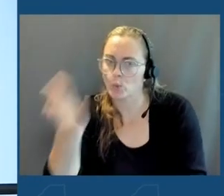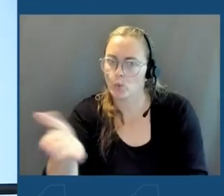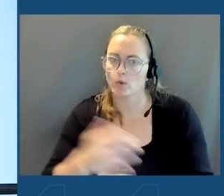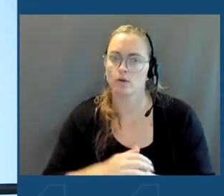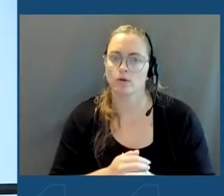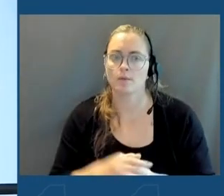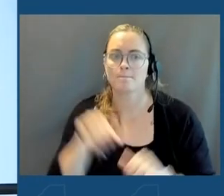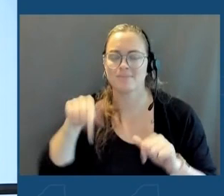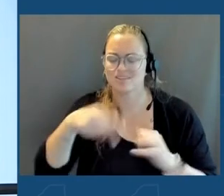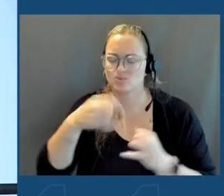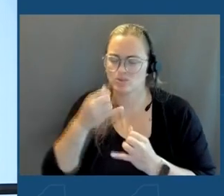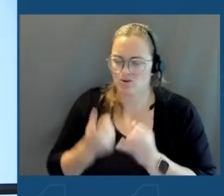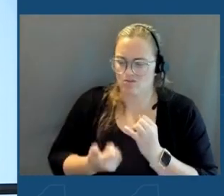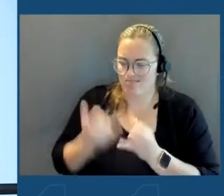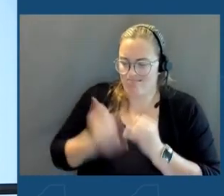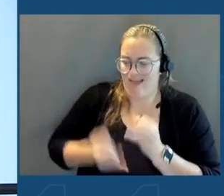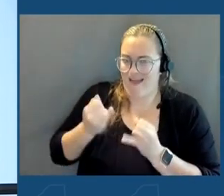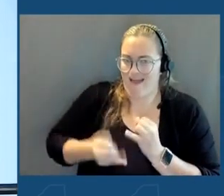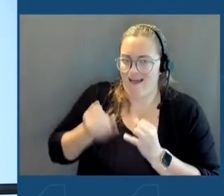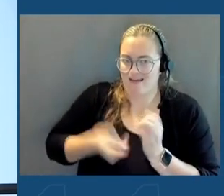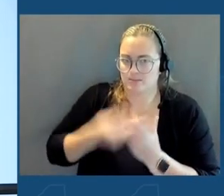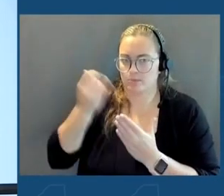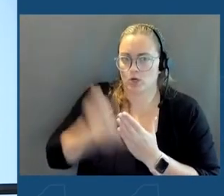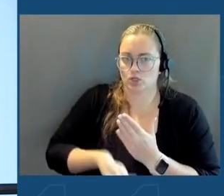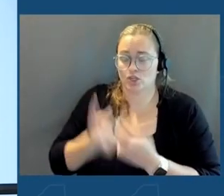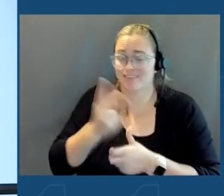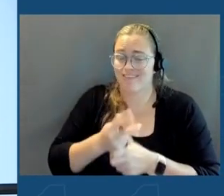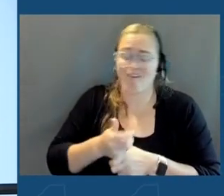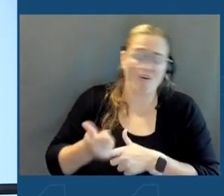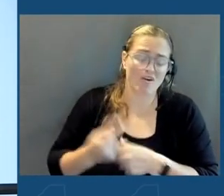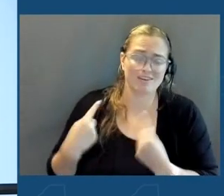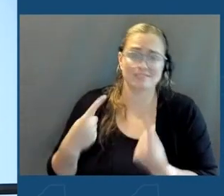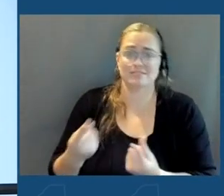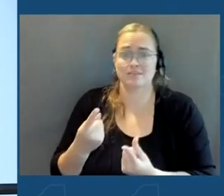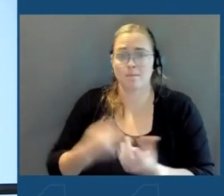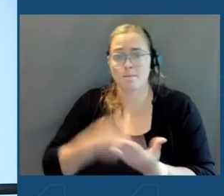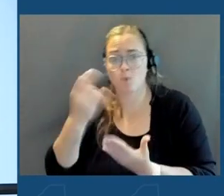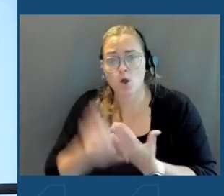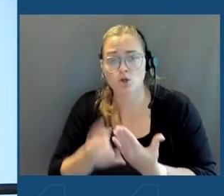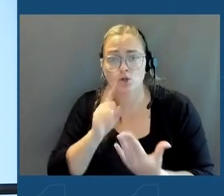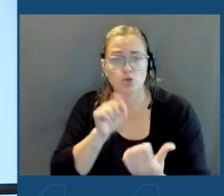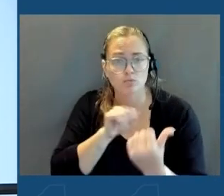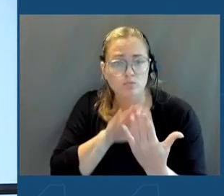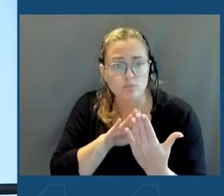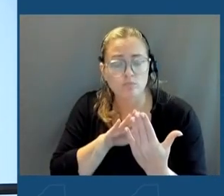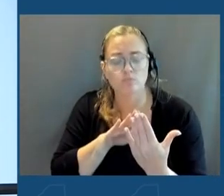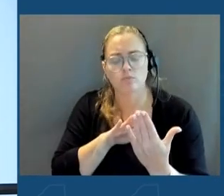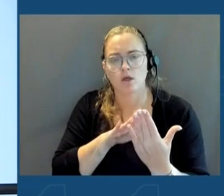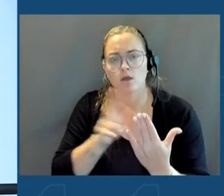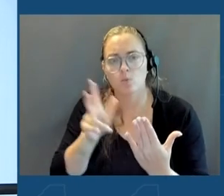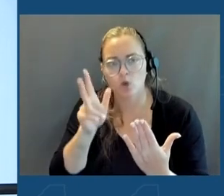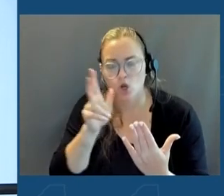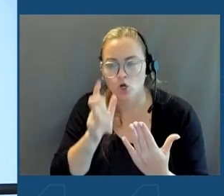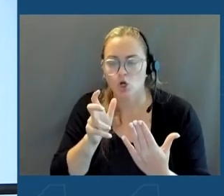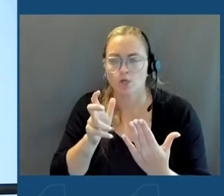last project, probably the hardest project to undertake. And we heard over a number